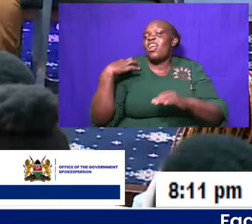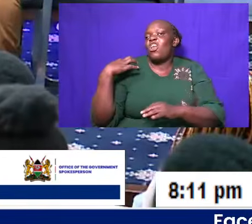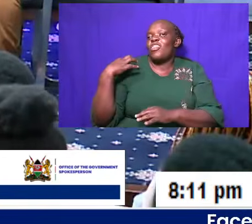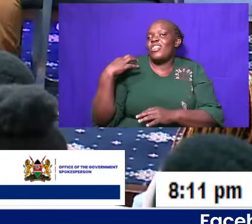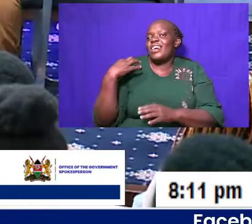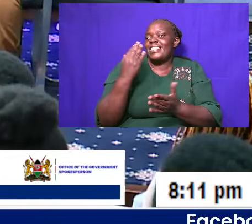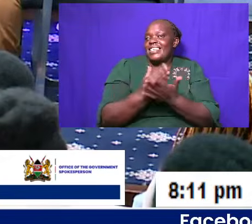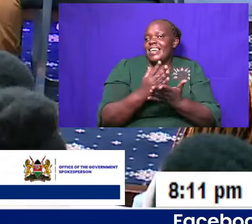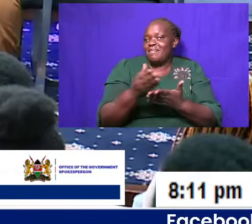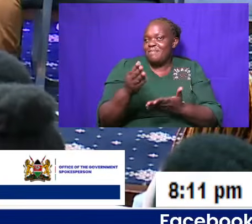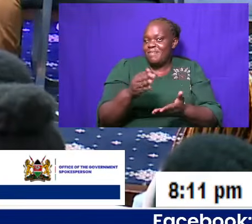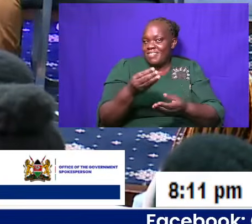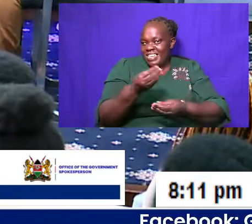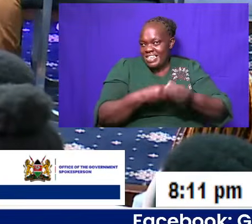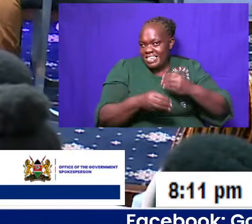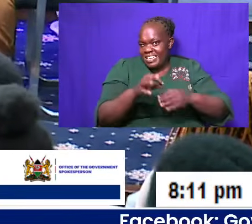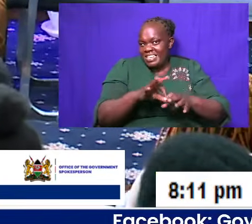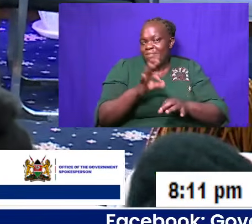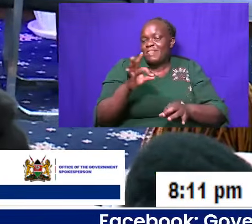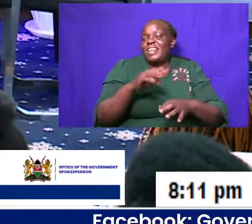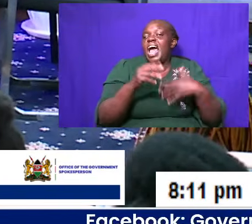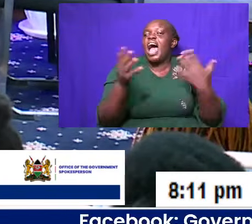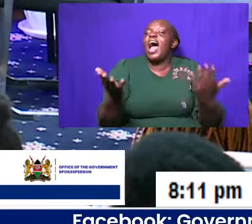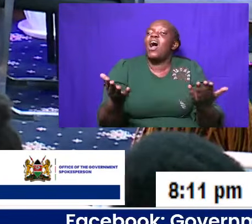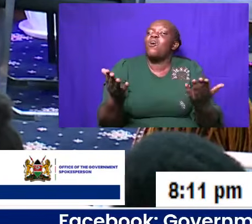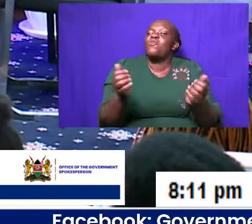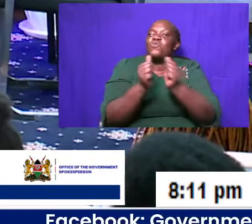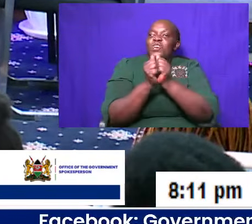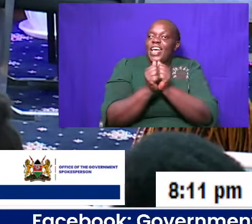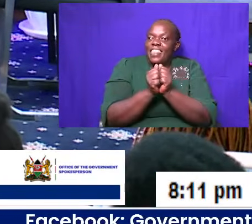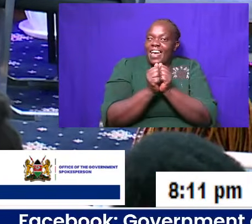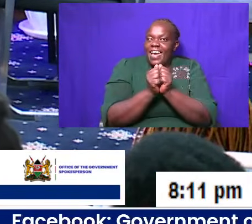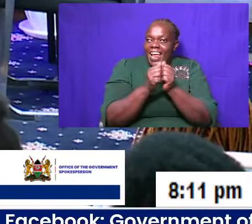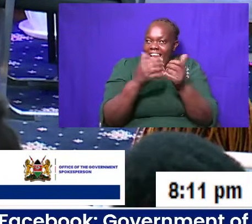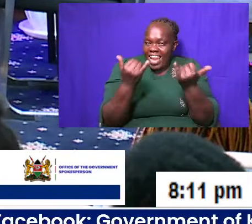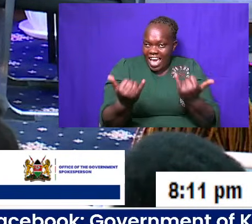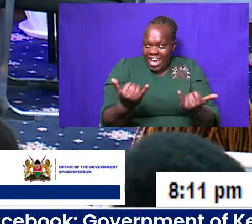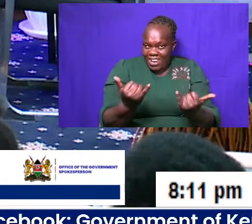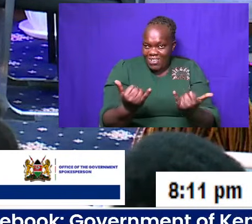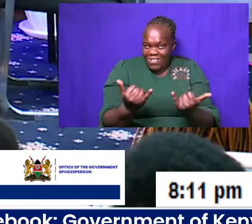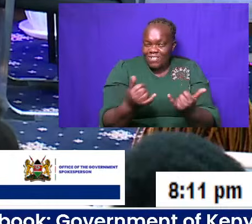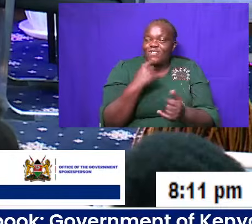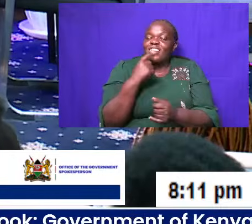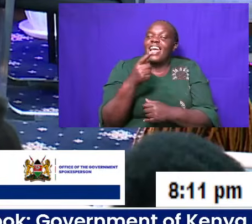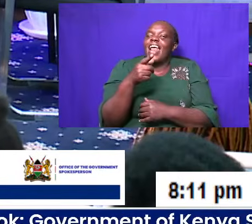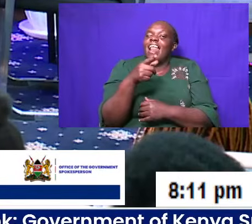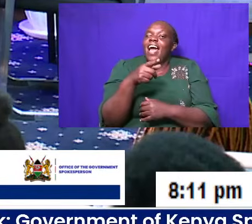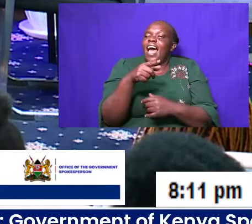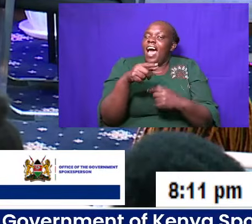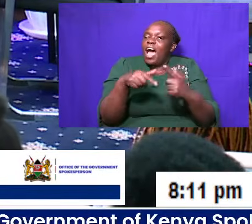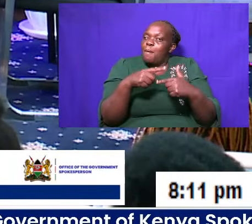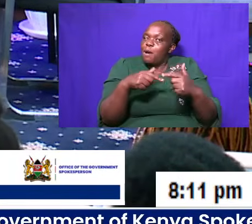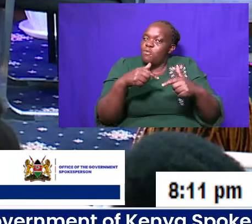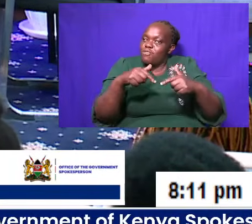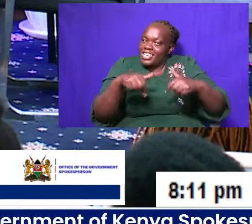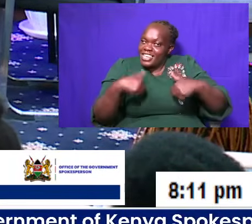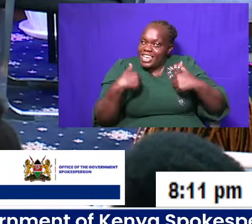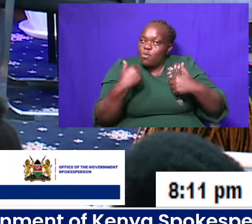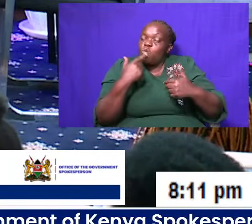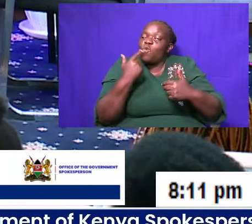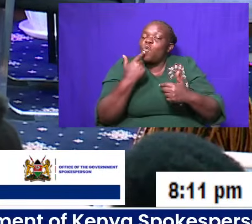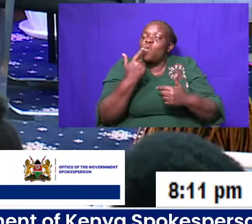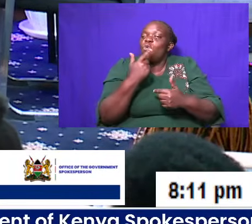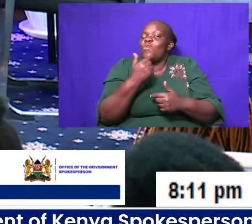spirit. Mnaona? Kuna vile. Sasa tell us about yourself. Who is